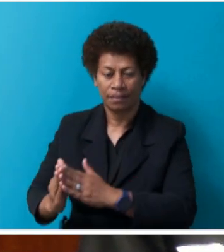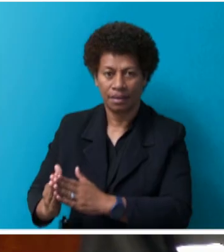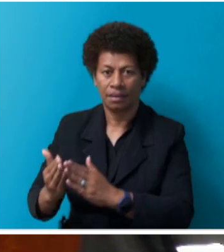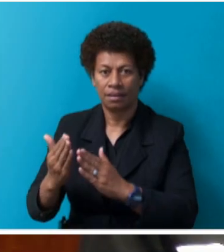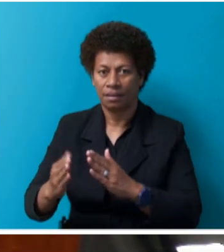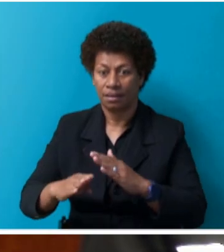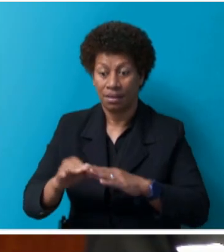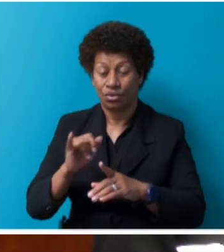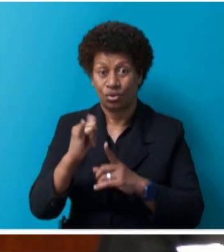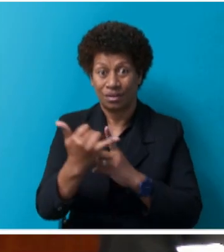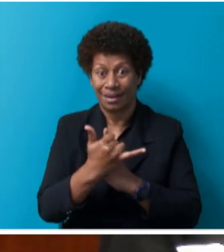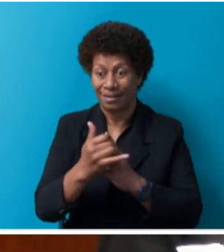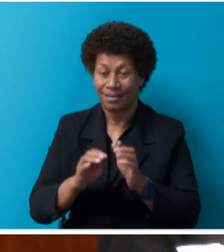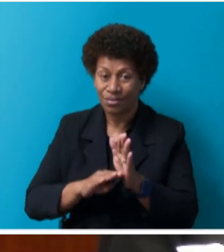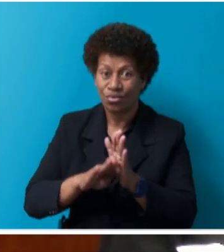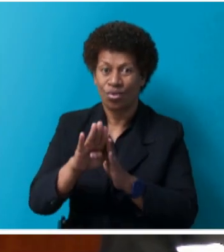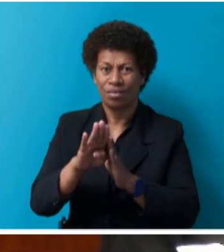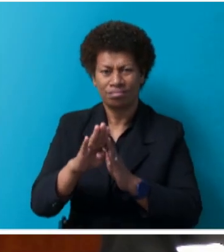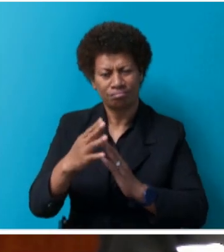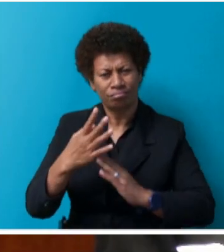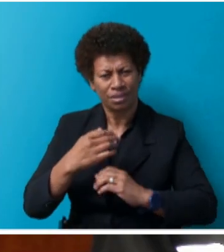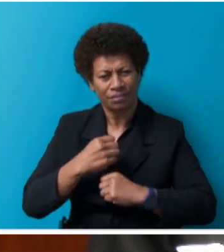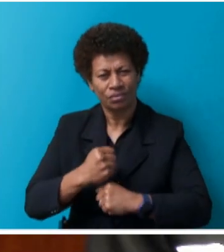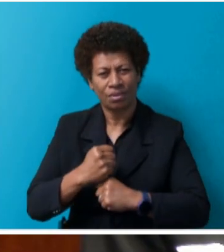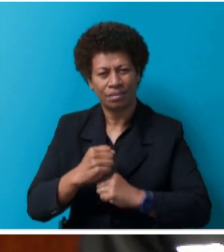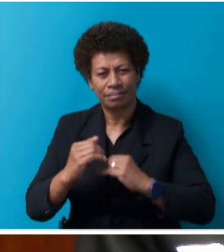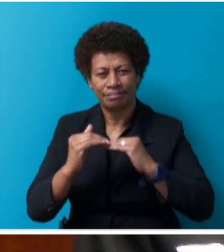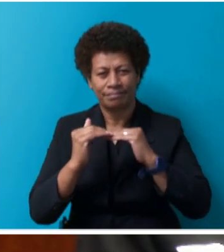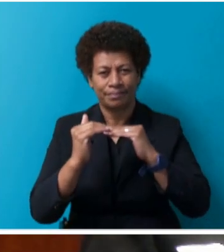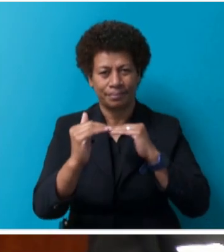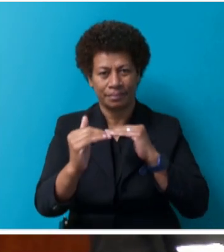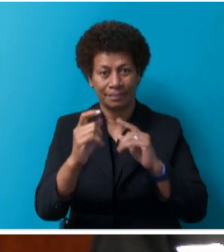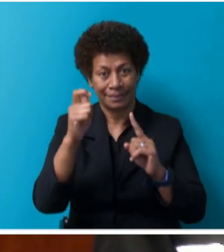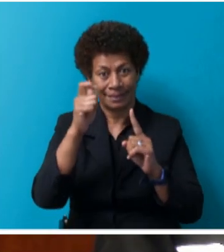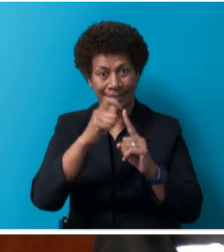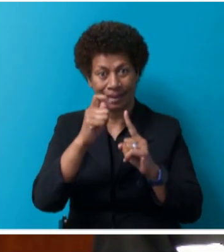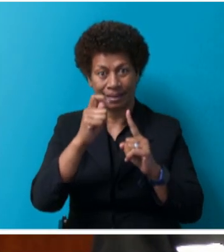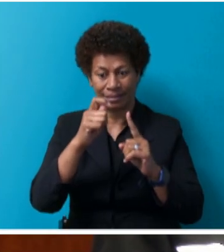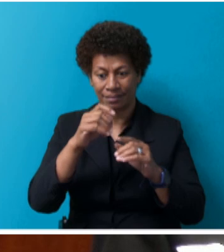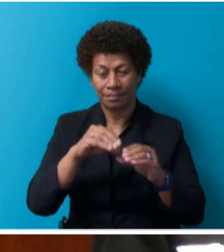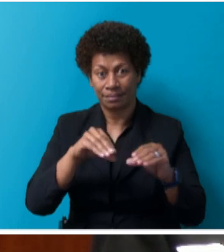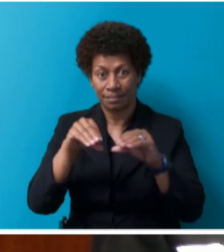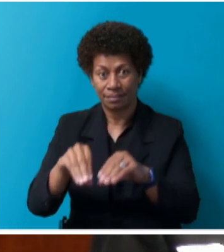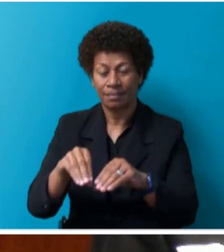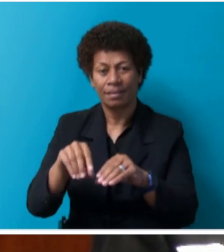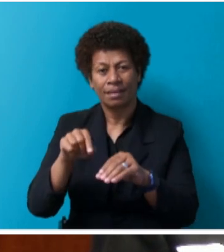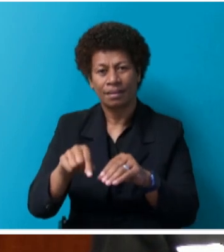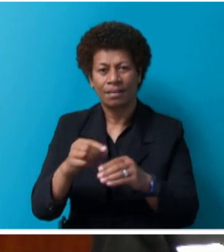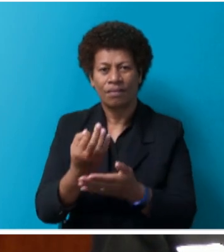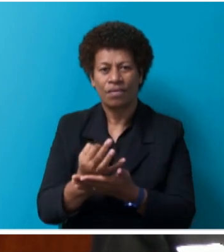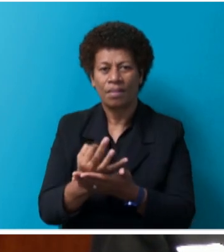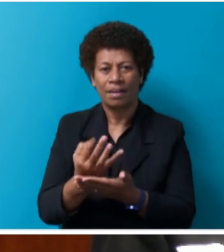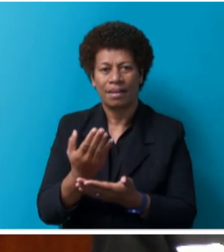in the growth, equality, and resilience. Targeted investments in measures such as formalization of